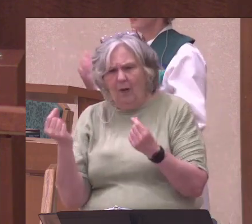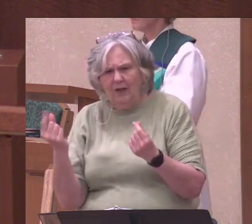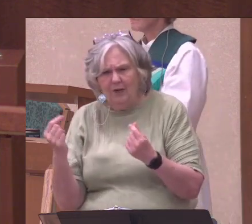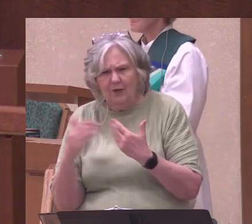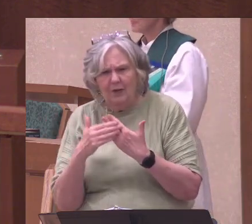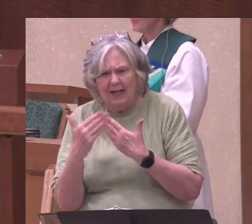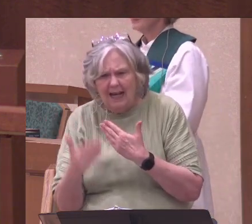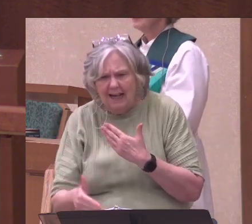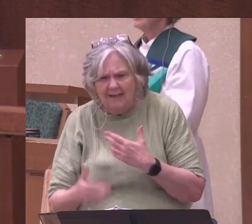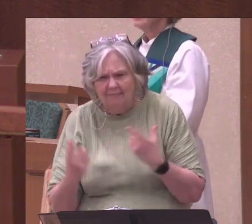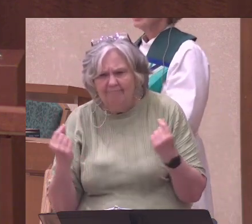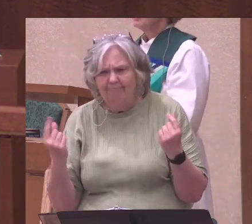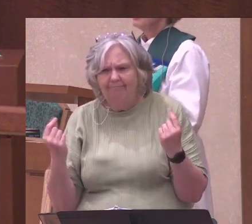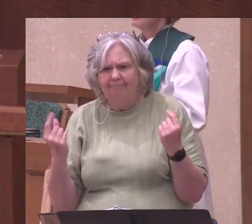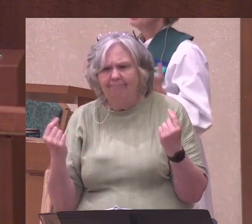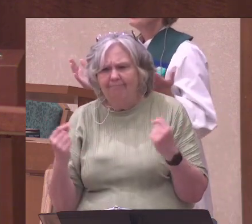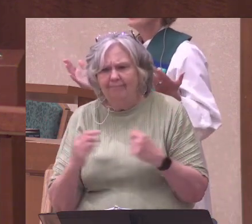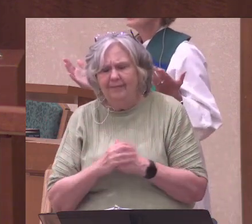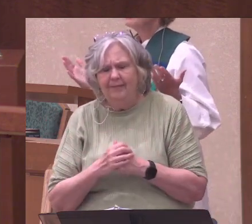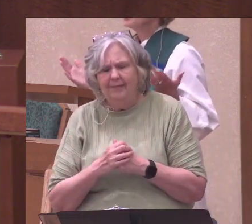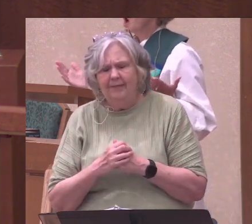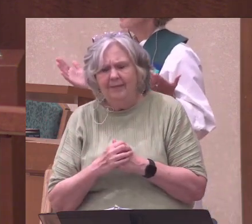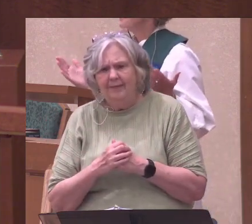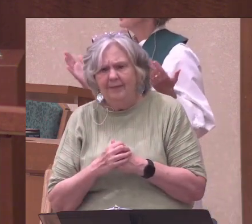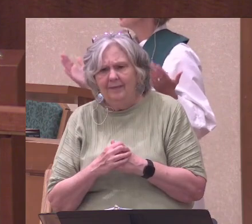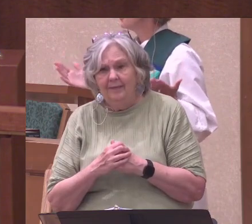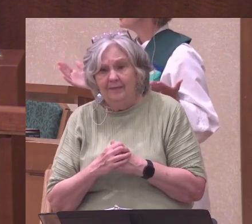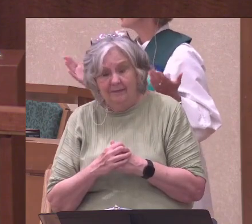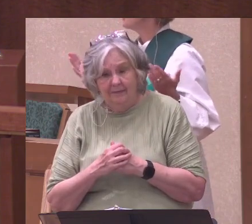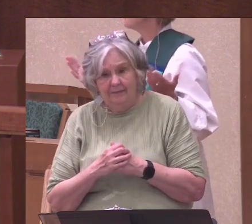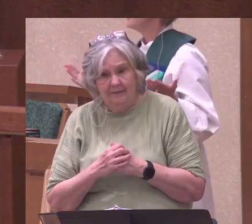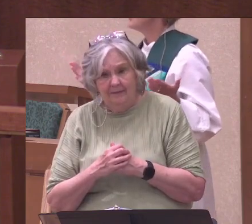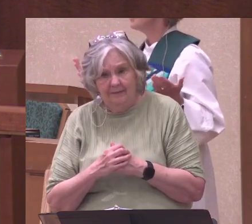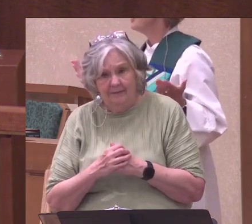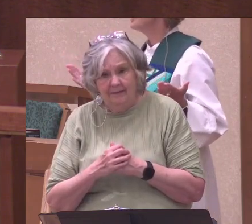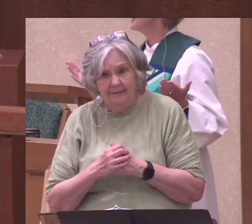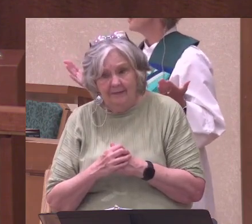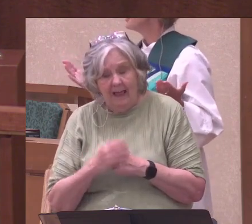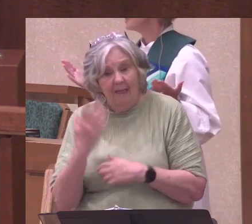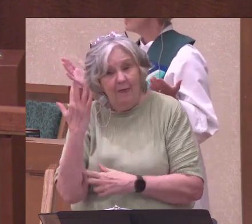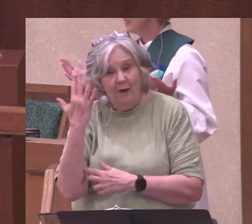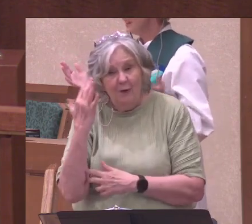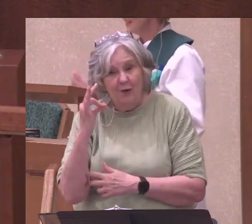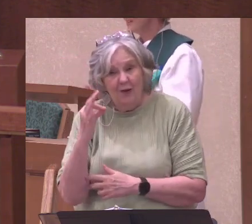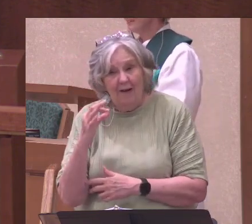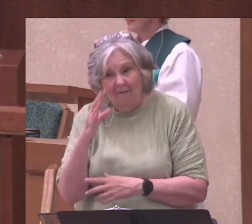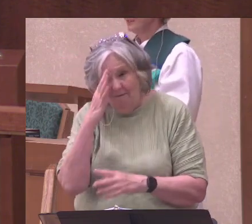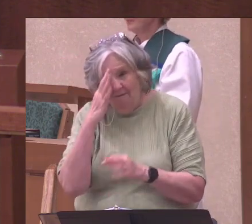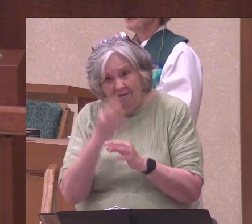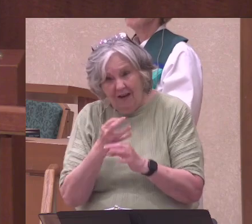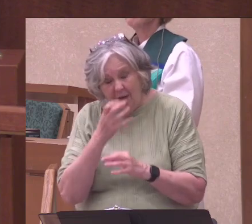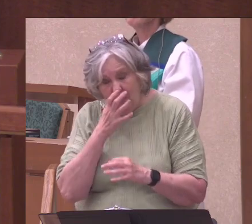next. Will we end up dropping the torch of faith altogether someday?